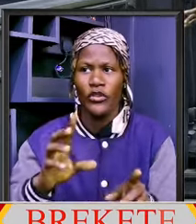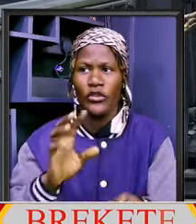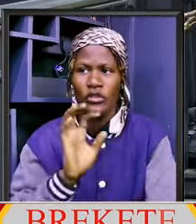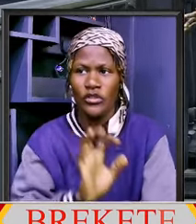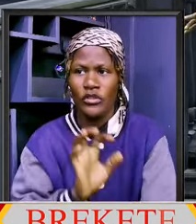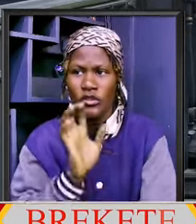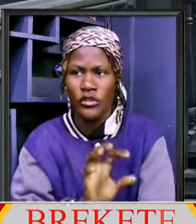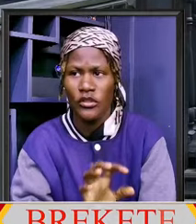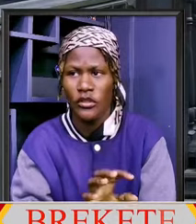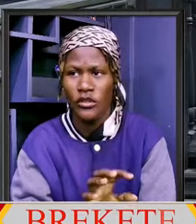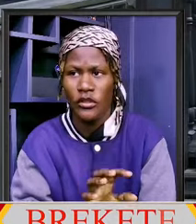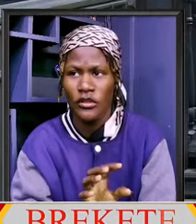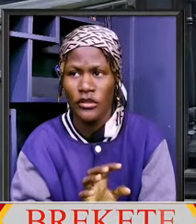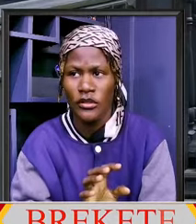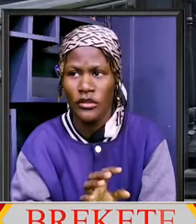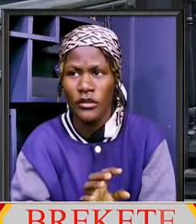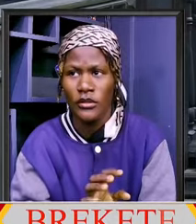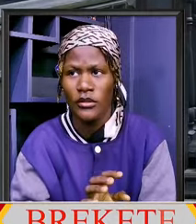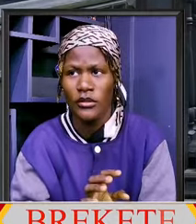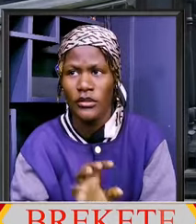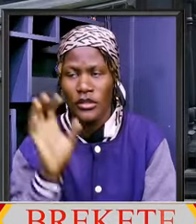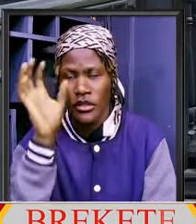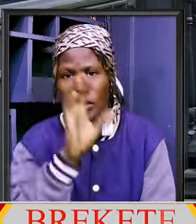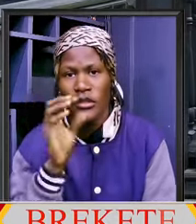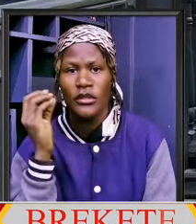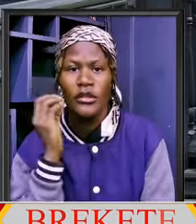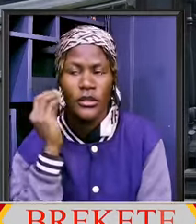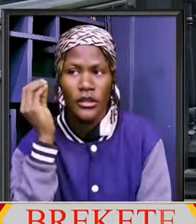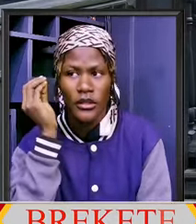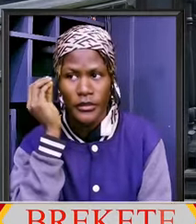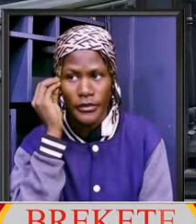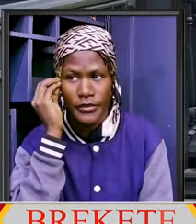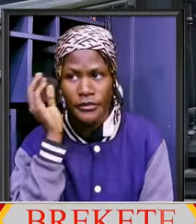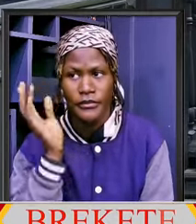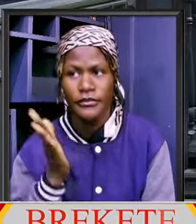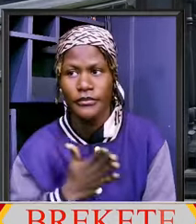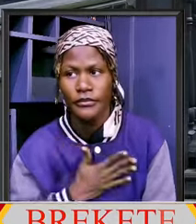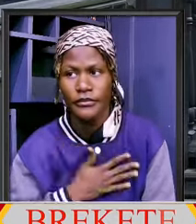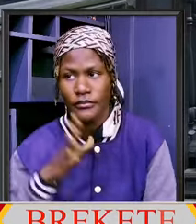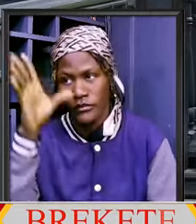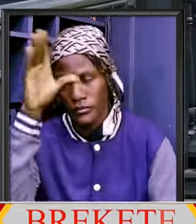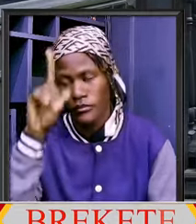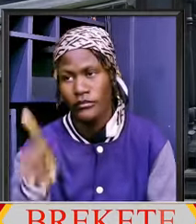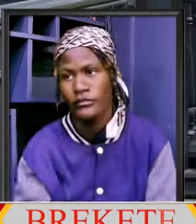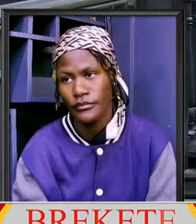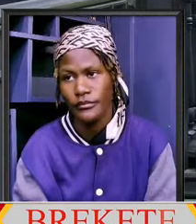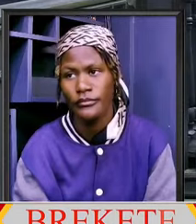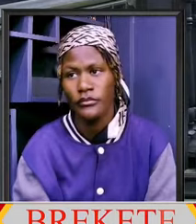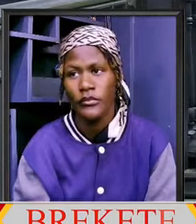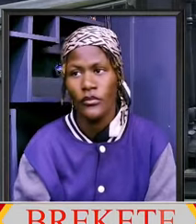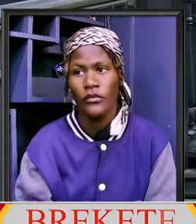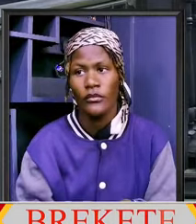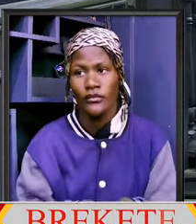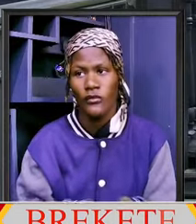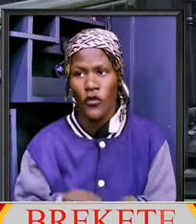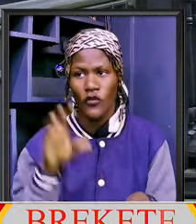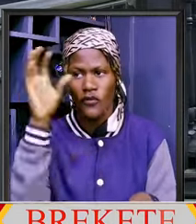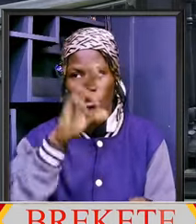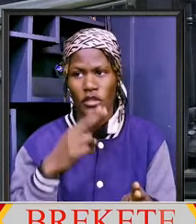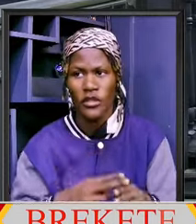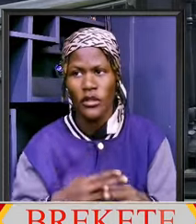Three churches in Yihimba, three house. I kid it, my husband. Sorry. If you know the name of Balista